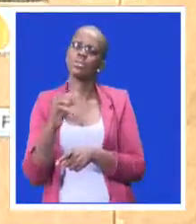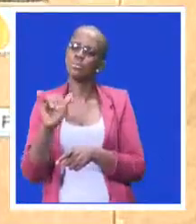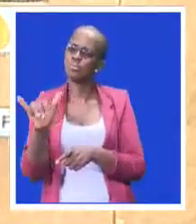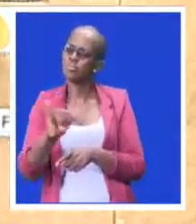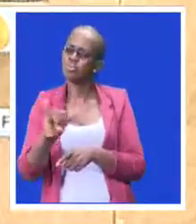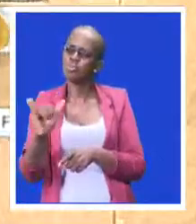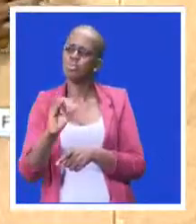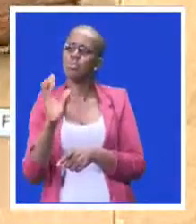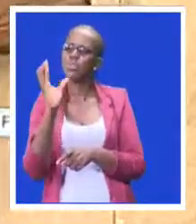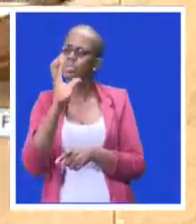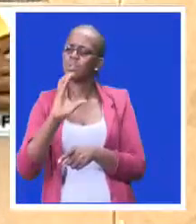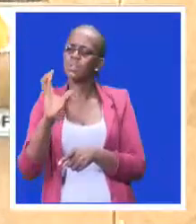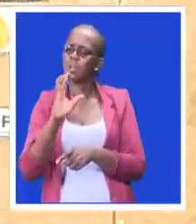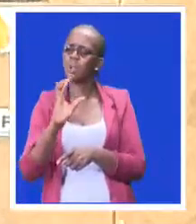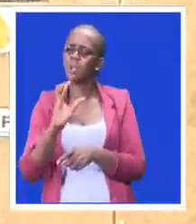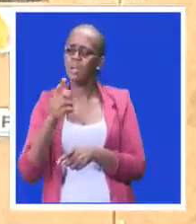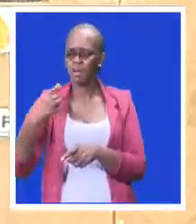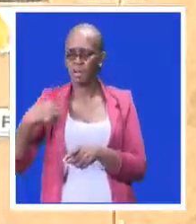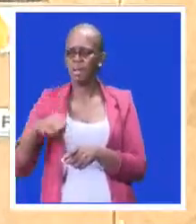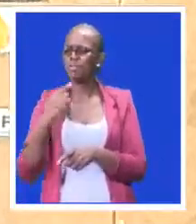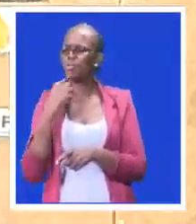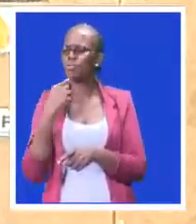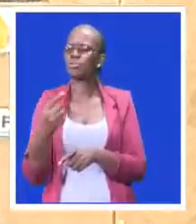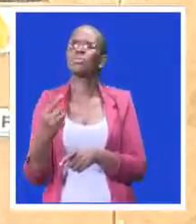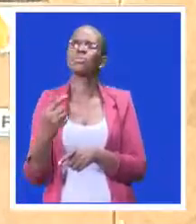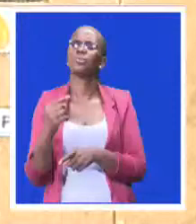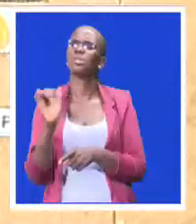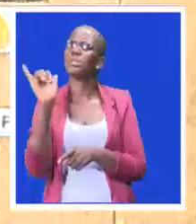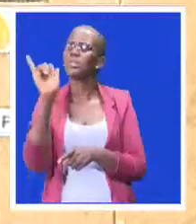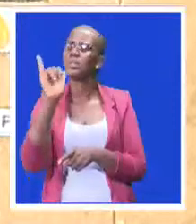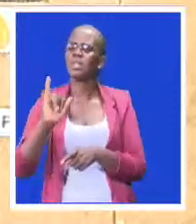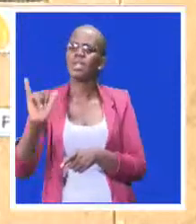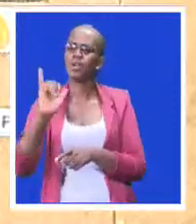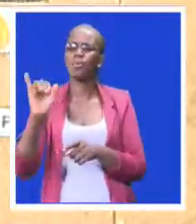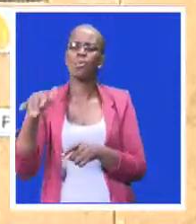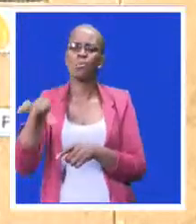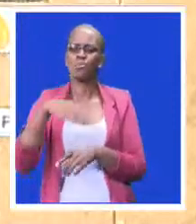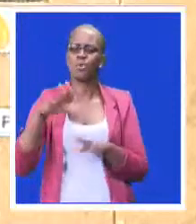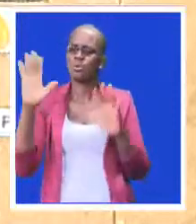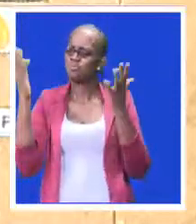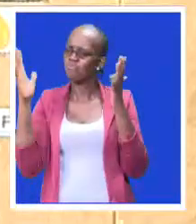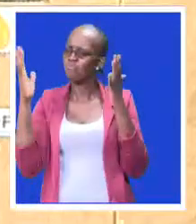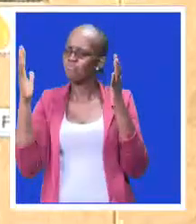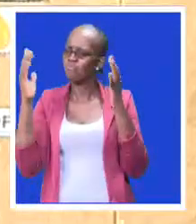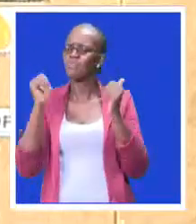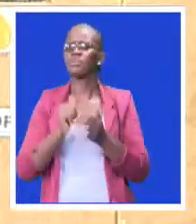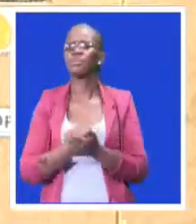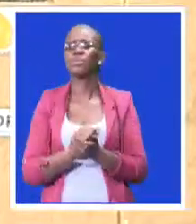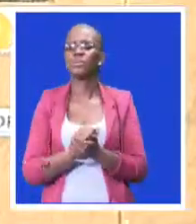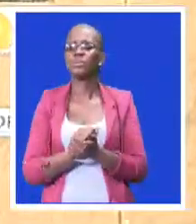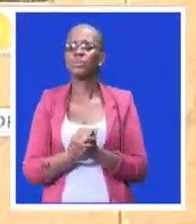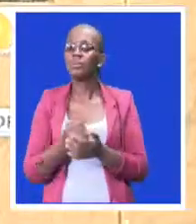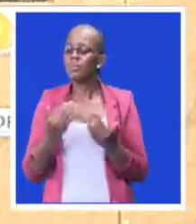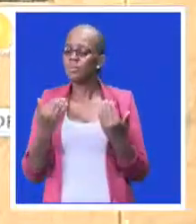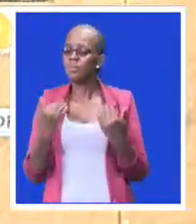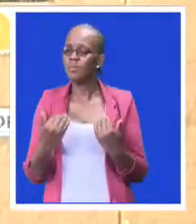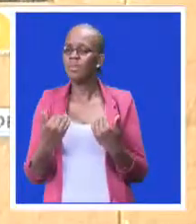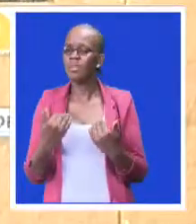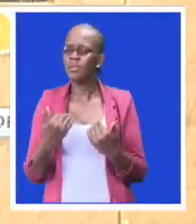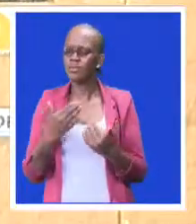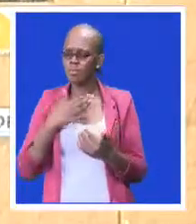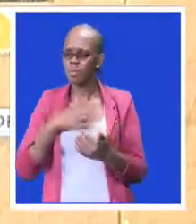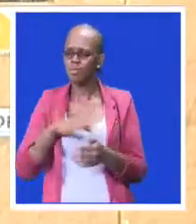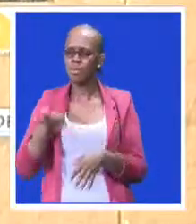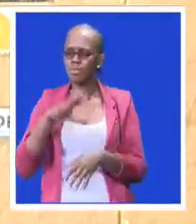Of course, all these things are color yellow. And now I want you to use your brain box and think a bit